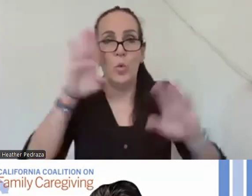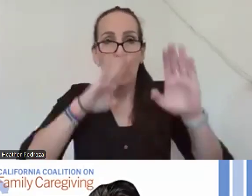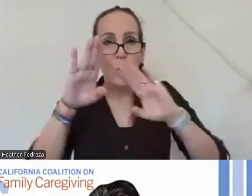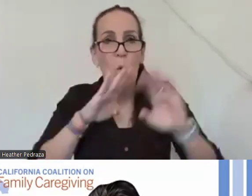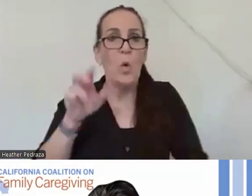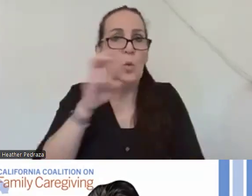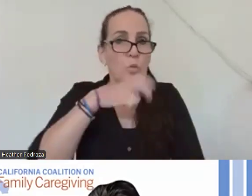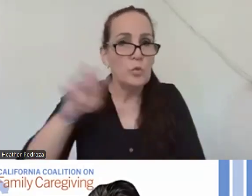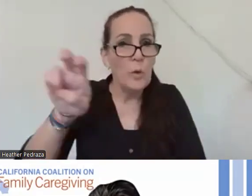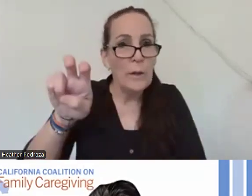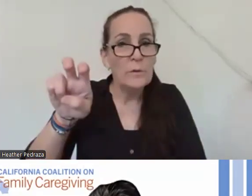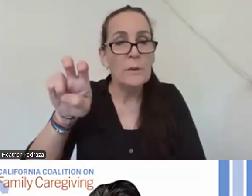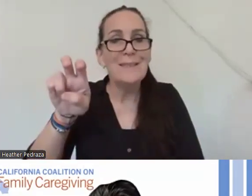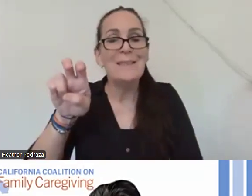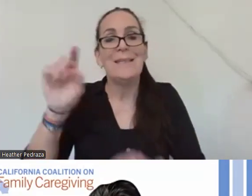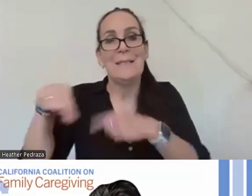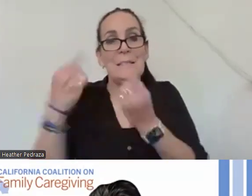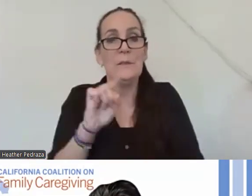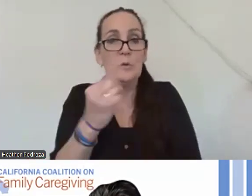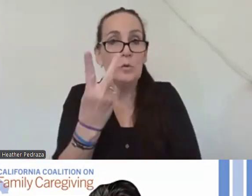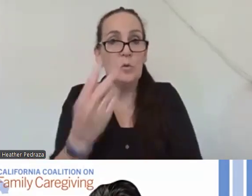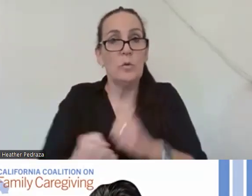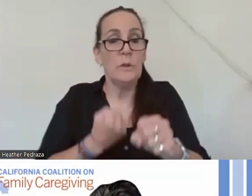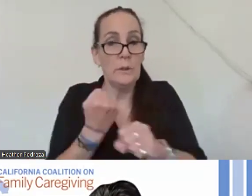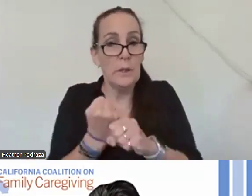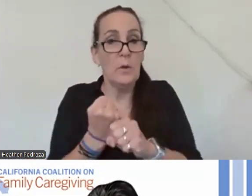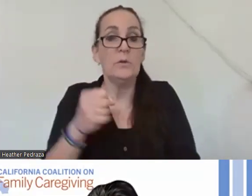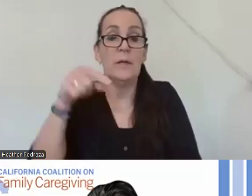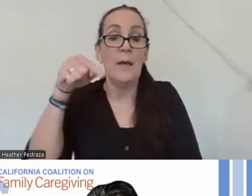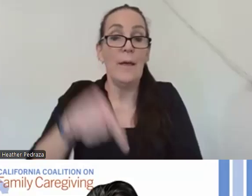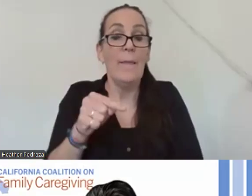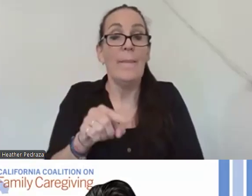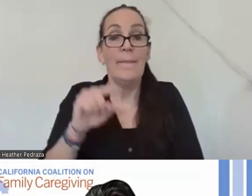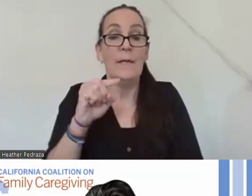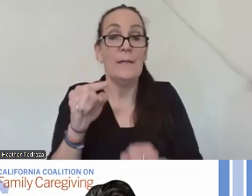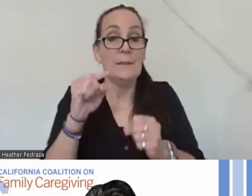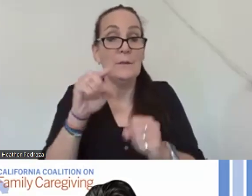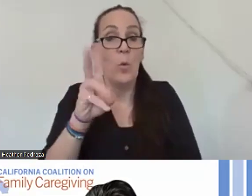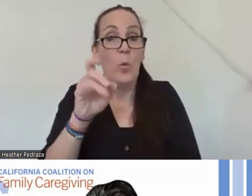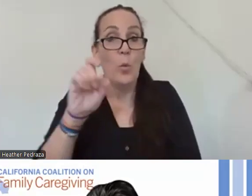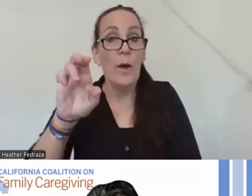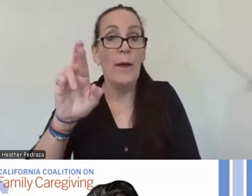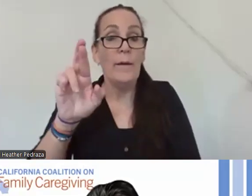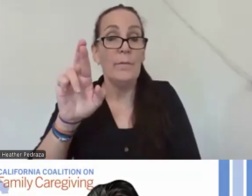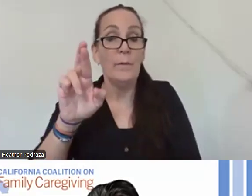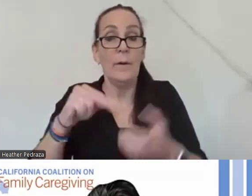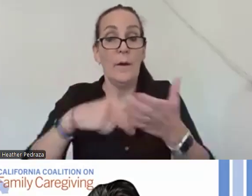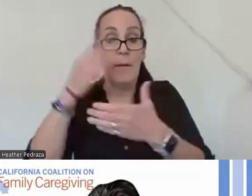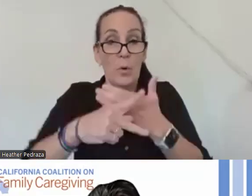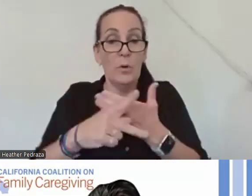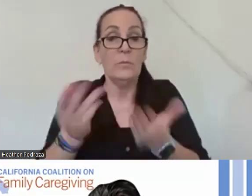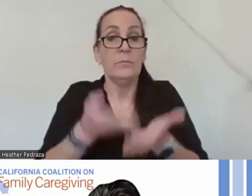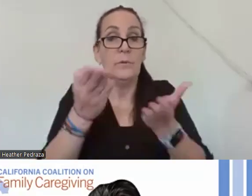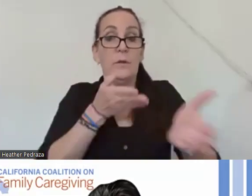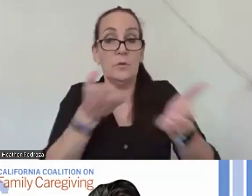transition in just 2 years of these critical waiver programs providing services and supports to individuals with the